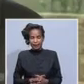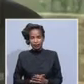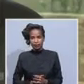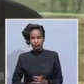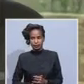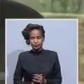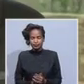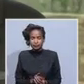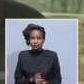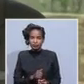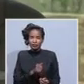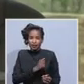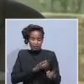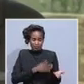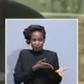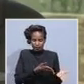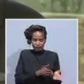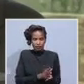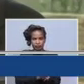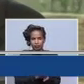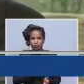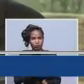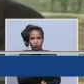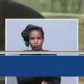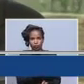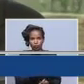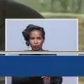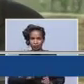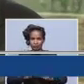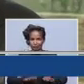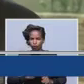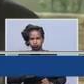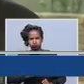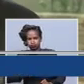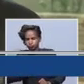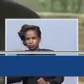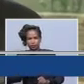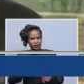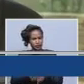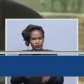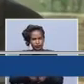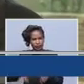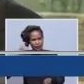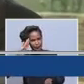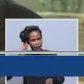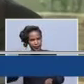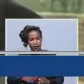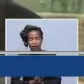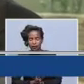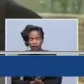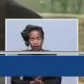Kapofi. She was a fearless woman of extraordinary militant courage and dedicated a freedom